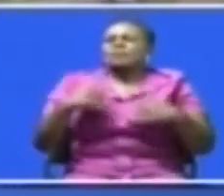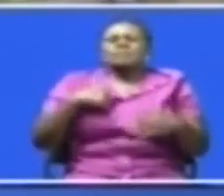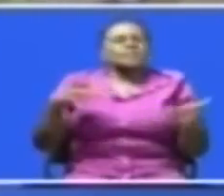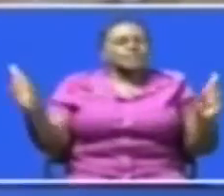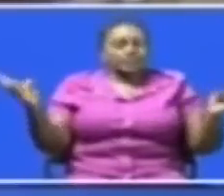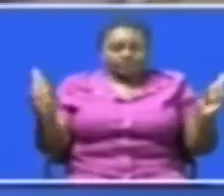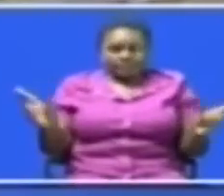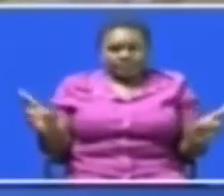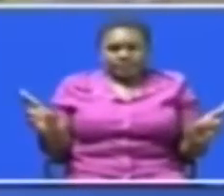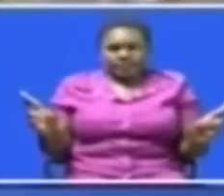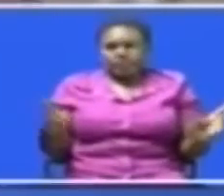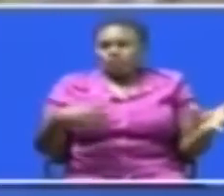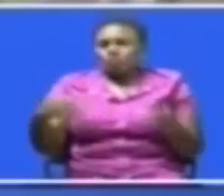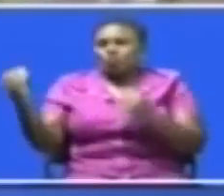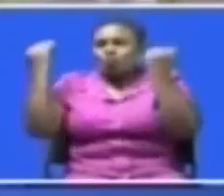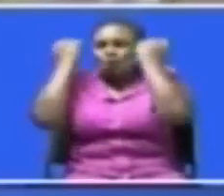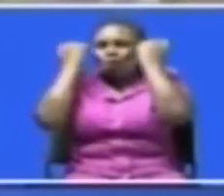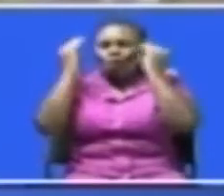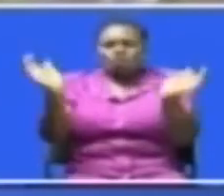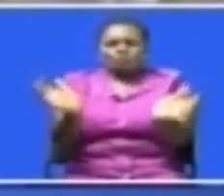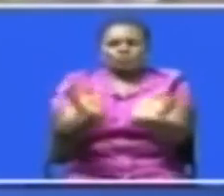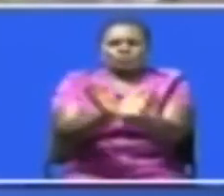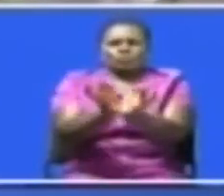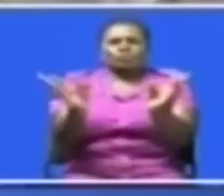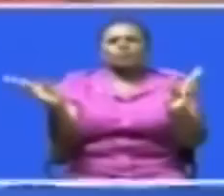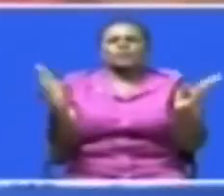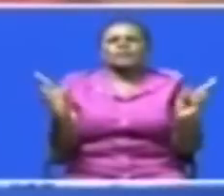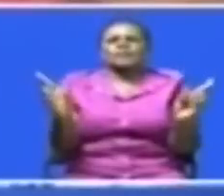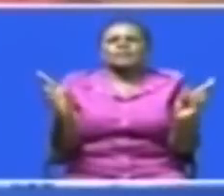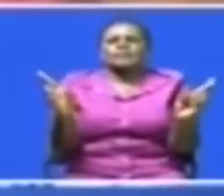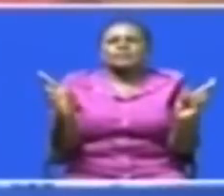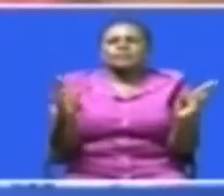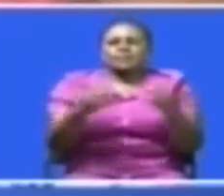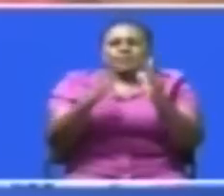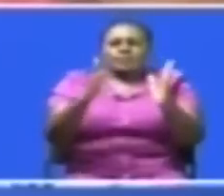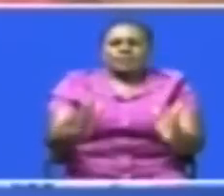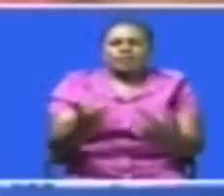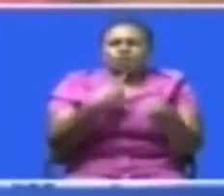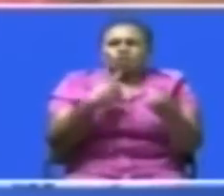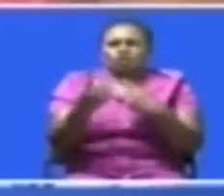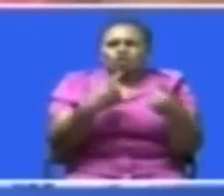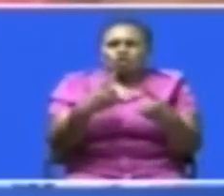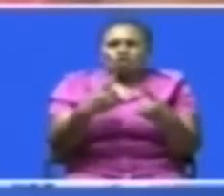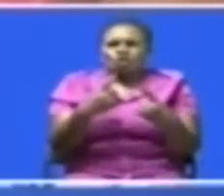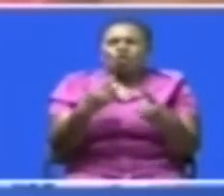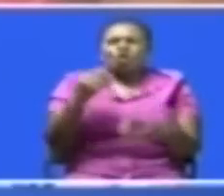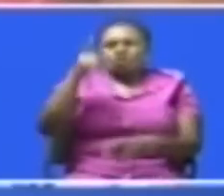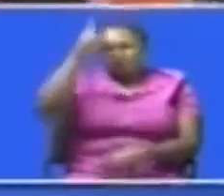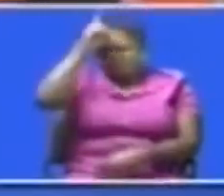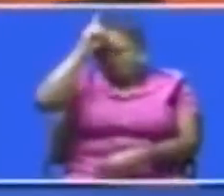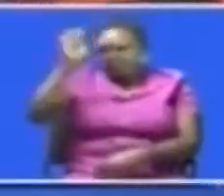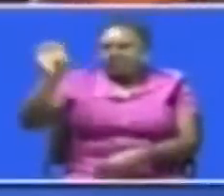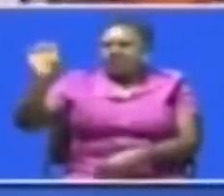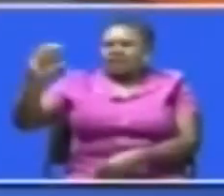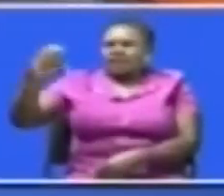tayari kustakiwa na kufungwa katika mahakama ya nchi ya Kenya. The leader spoke at Echesa's rural Shivale home in